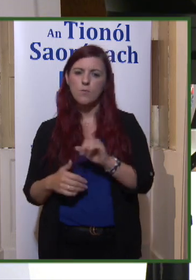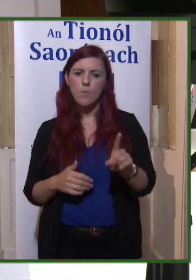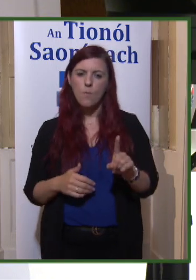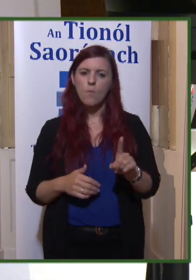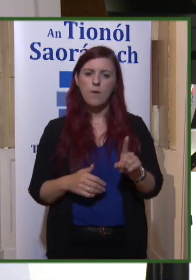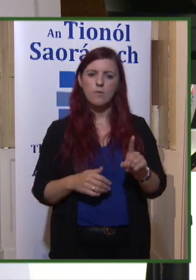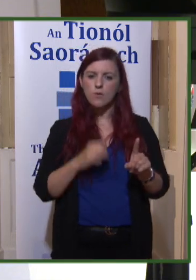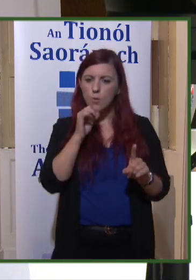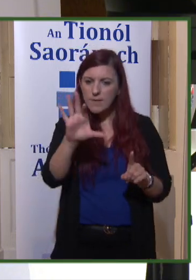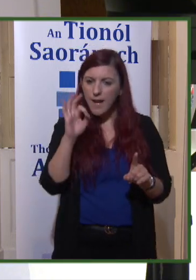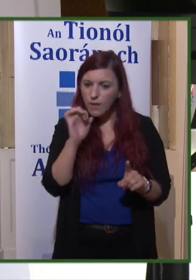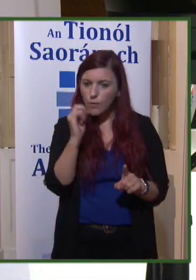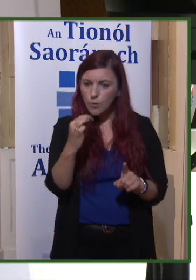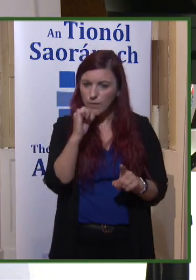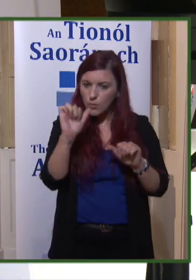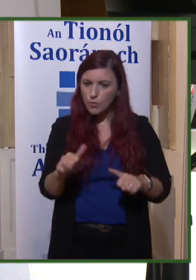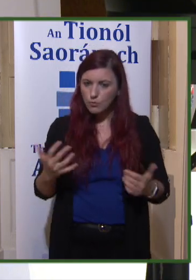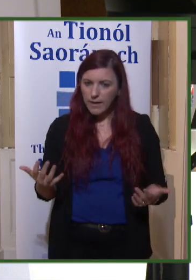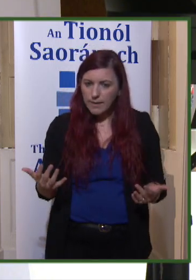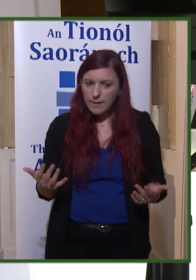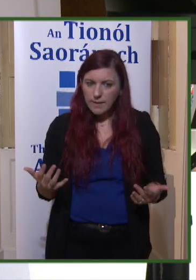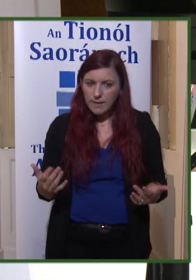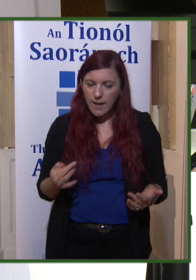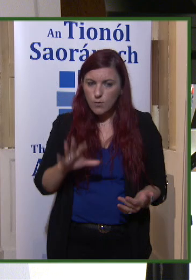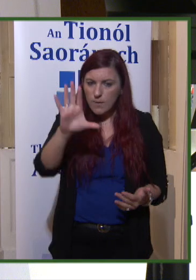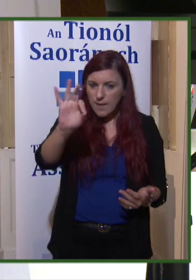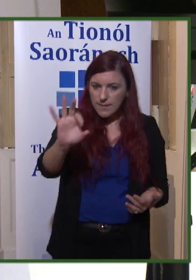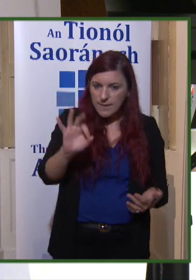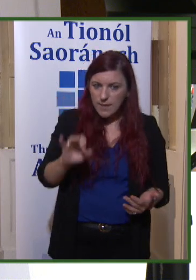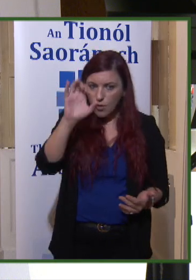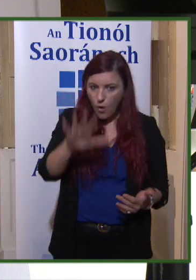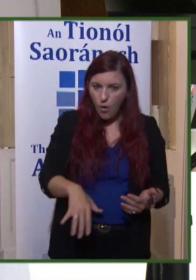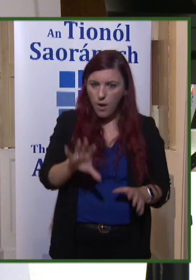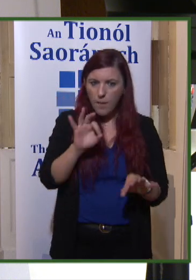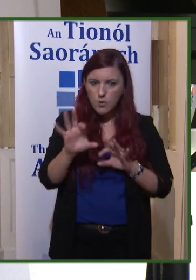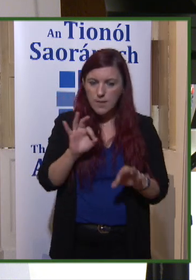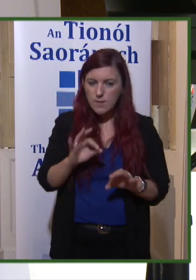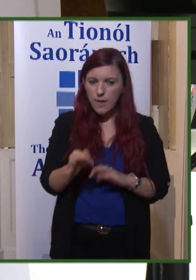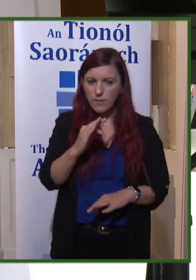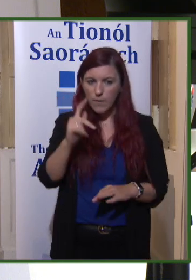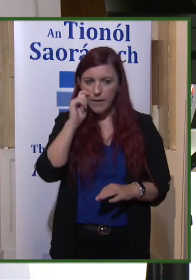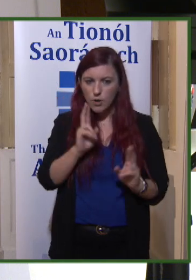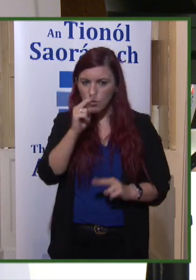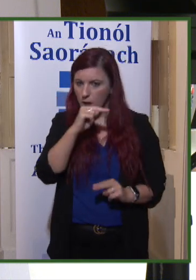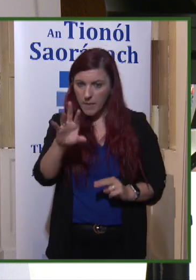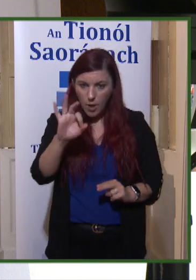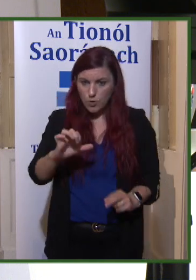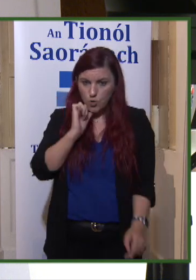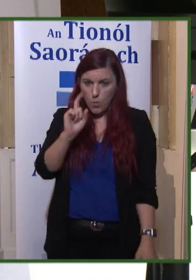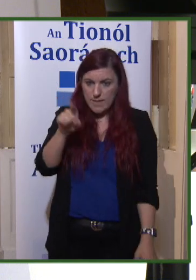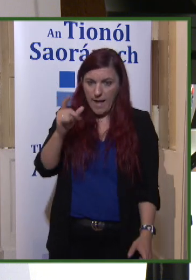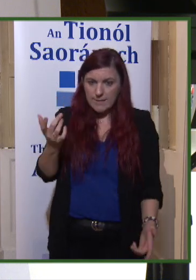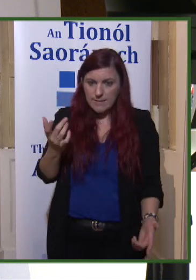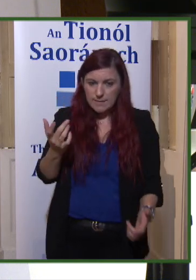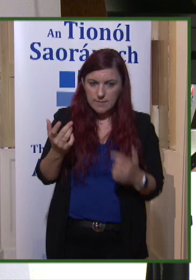one if you don't agree with it. You select all options which apply, so if you think that shouldn't be an option, then you just